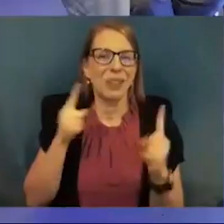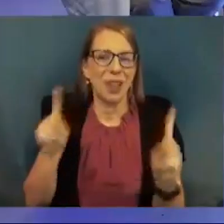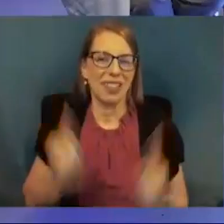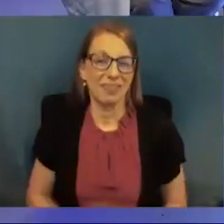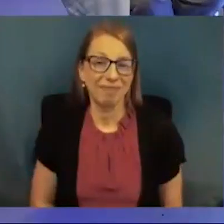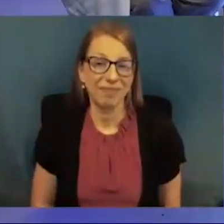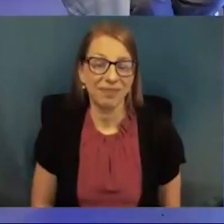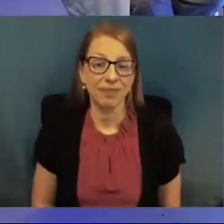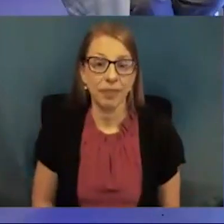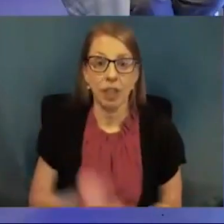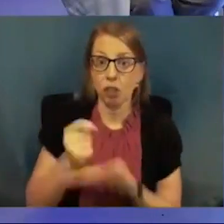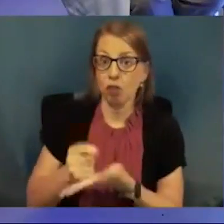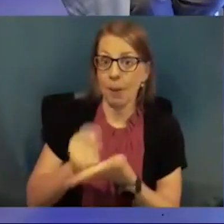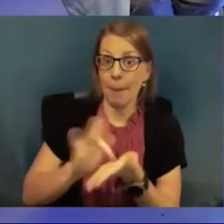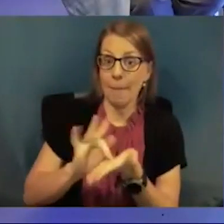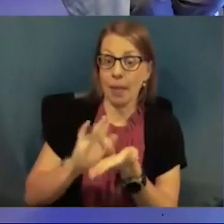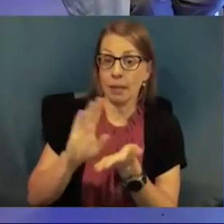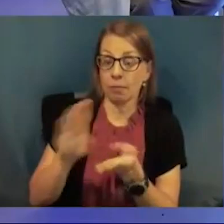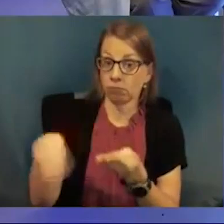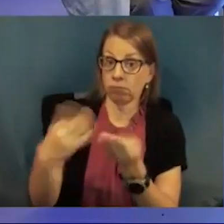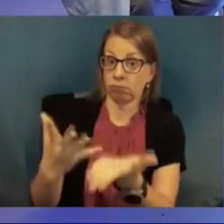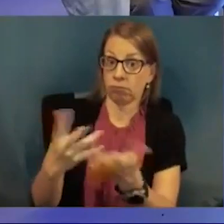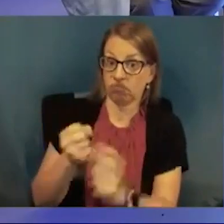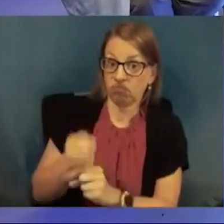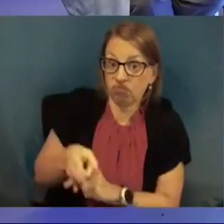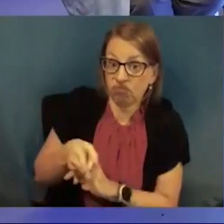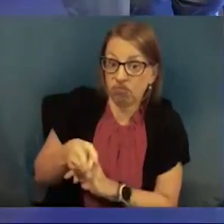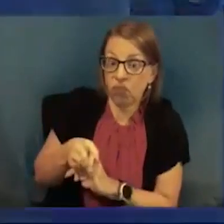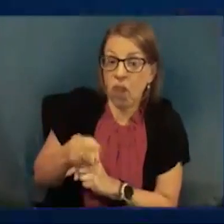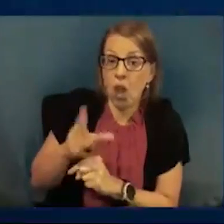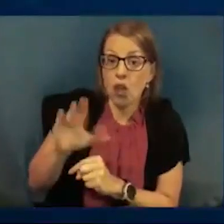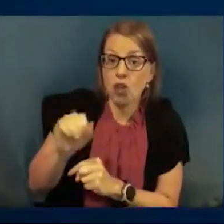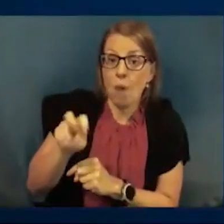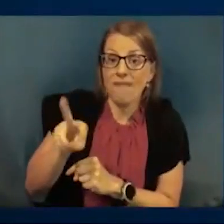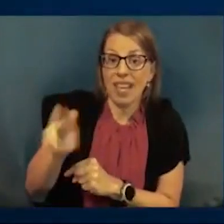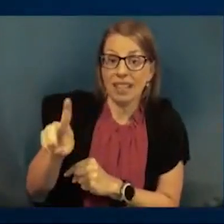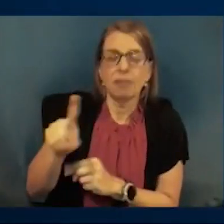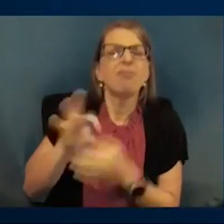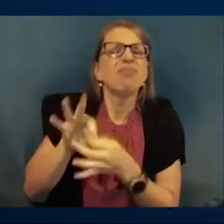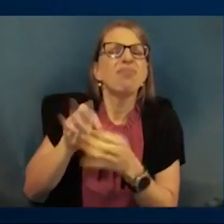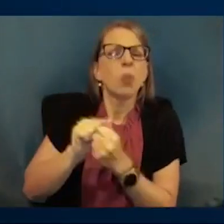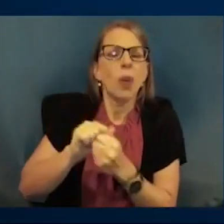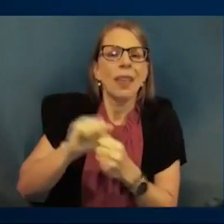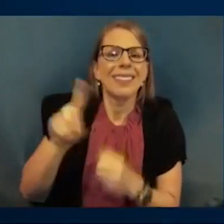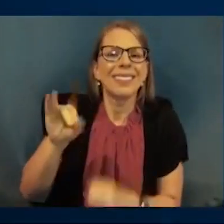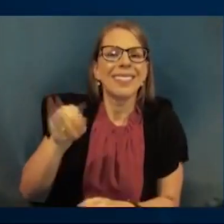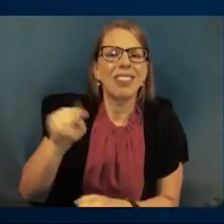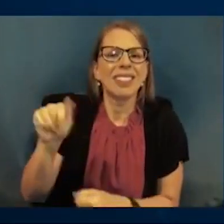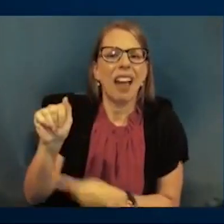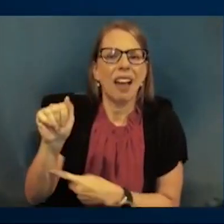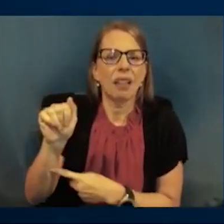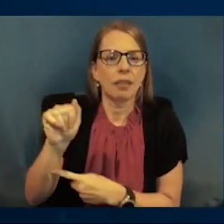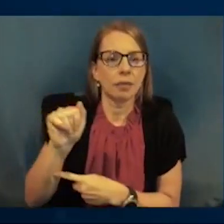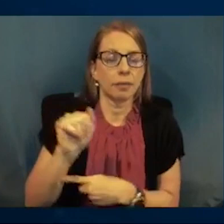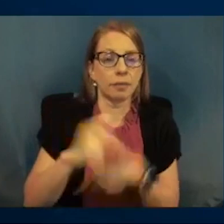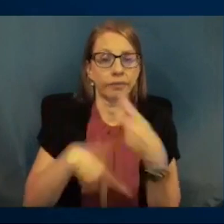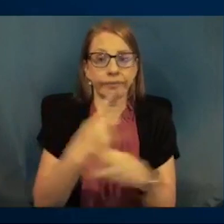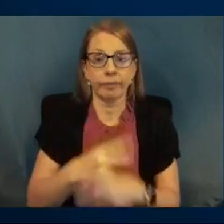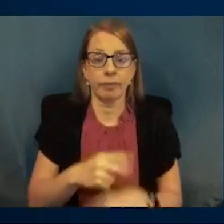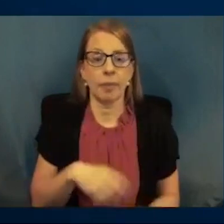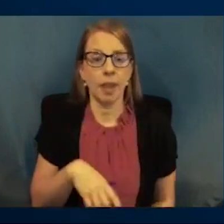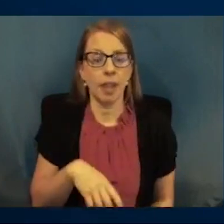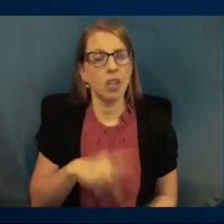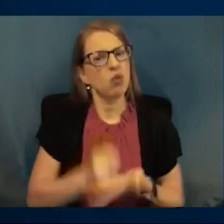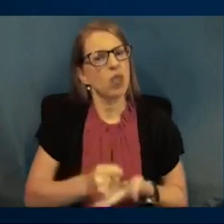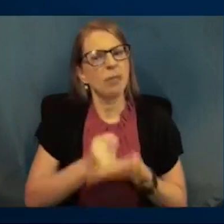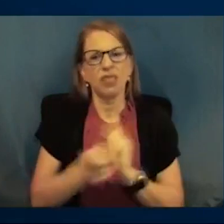meds are being offered to help beat COVID, particularly Delta? Yeah, right now there's no change in the treatment algorithm that we've had almost